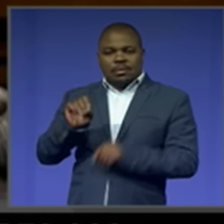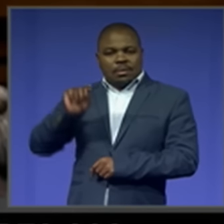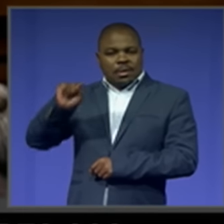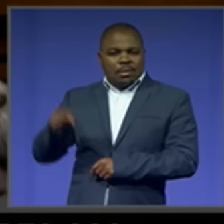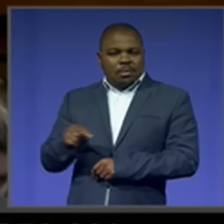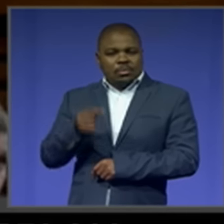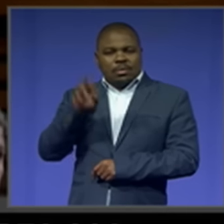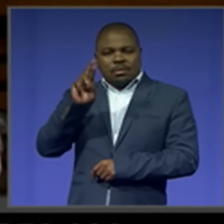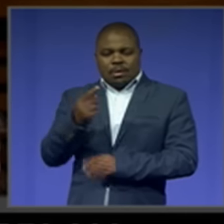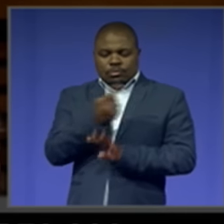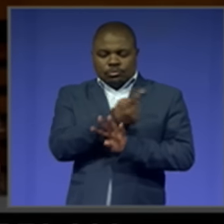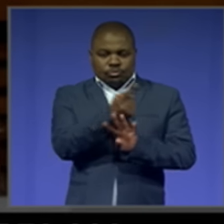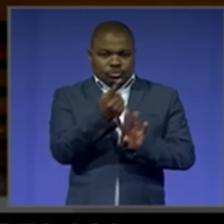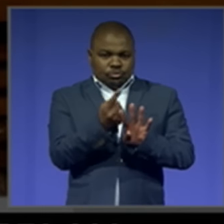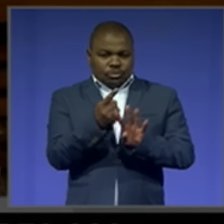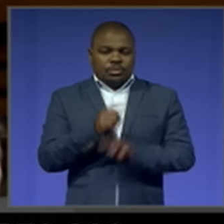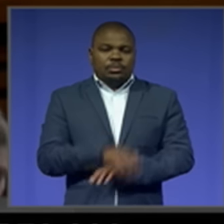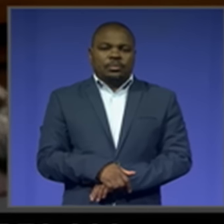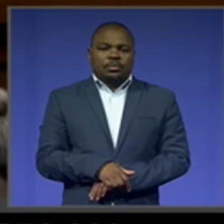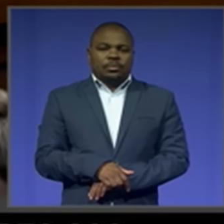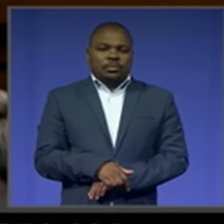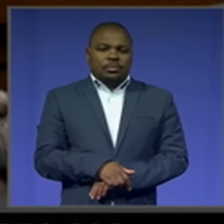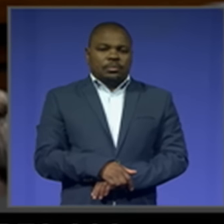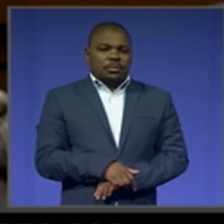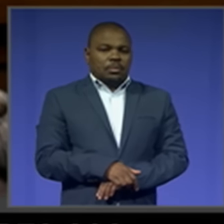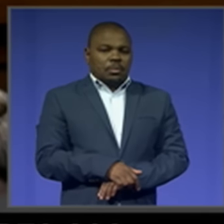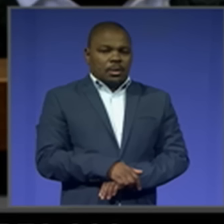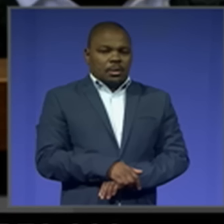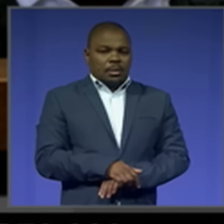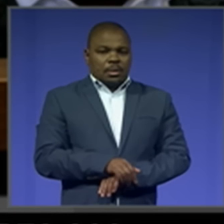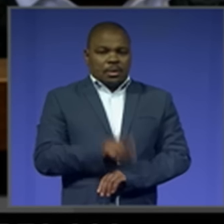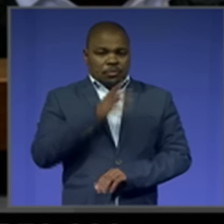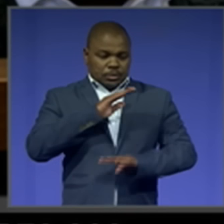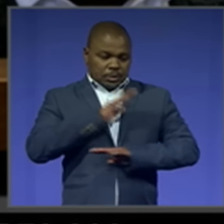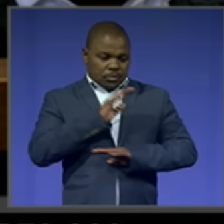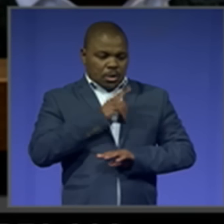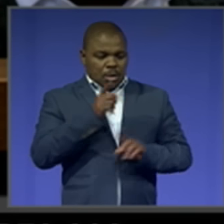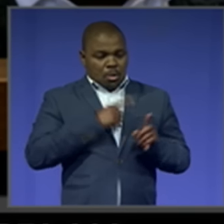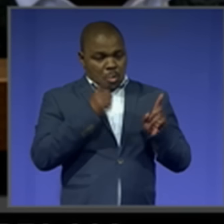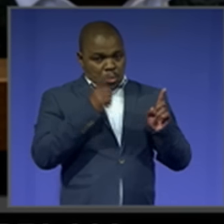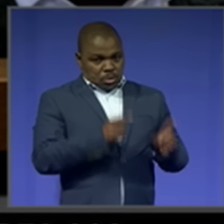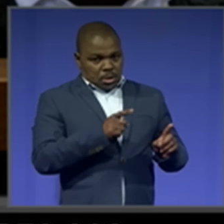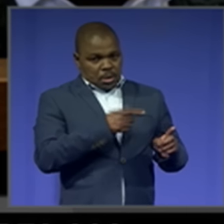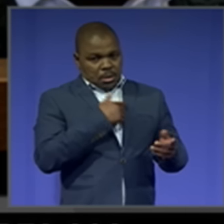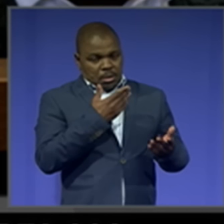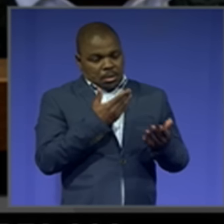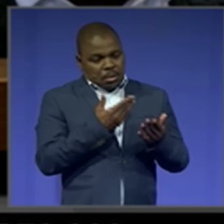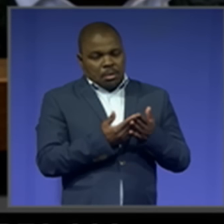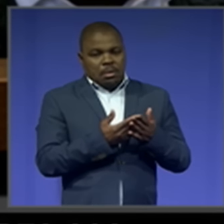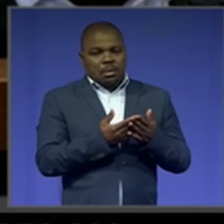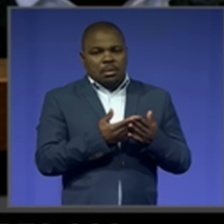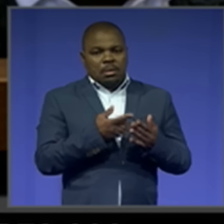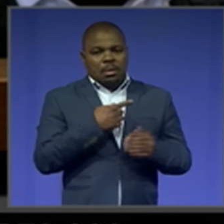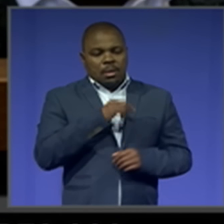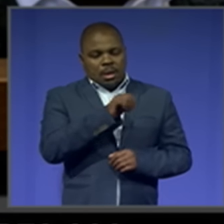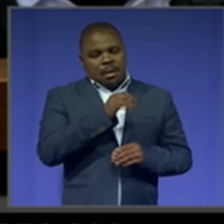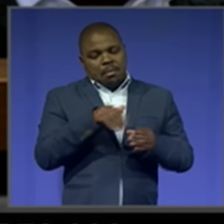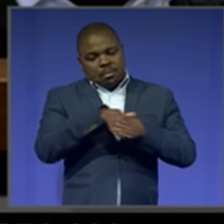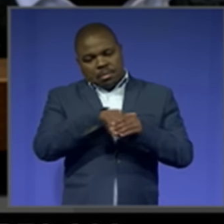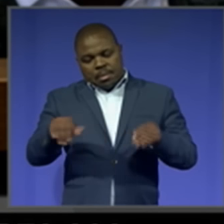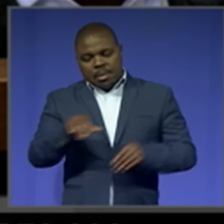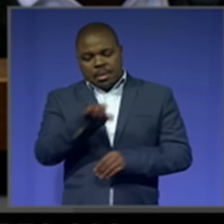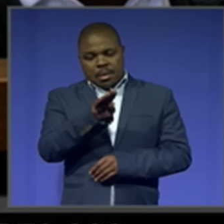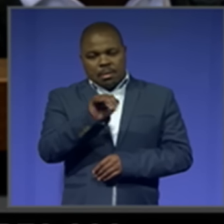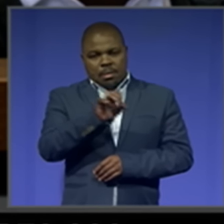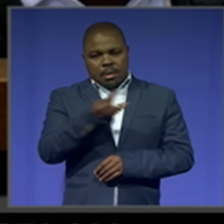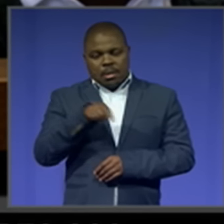70 motho ka mong. All the applicants have satisfied their honors that the interest of justice permits their release on bail. Bail will